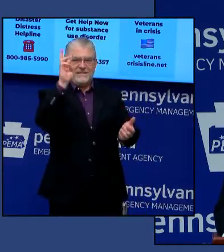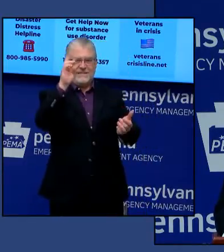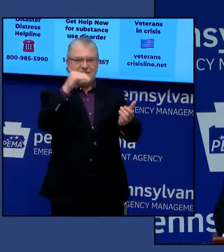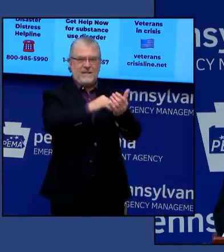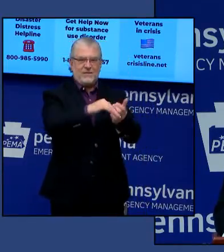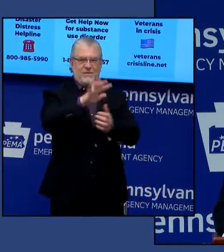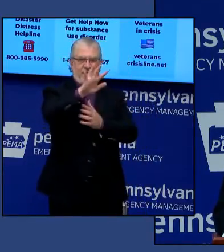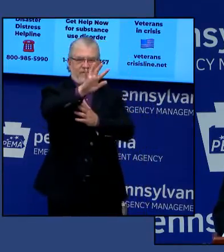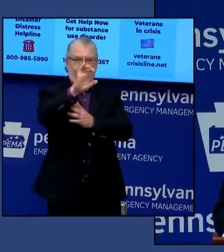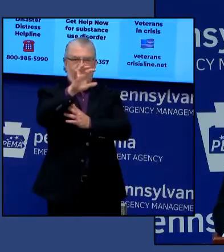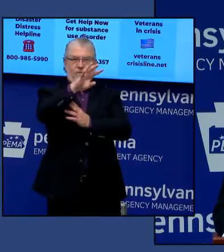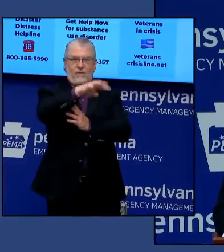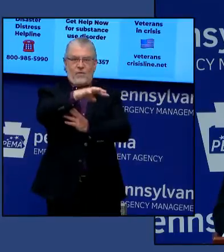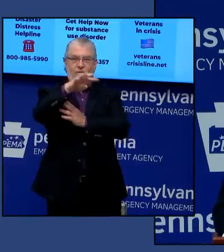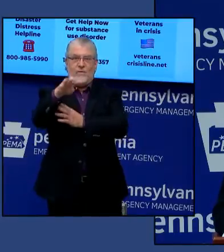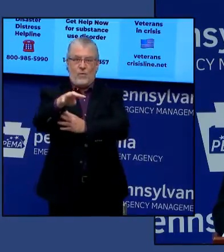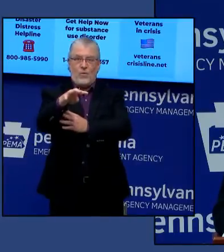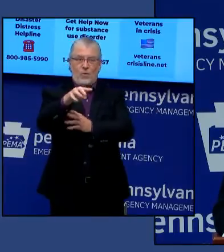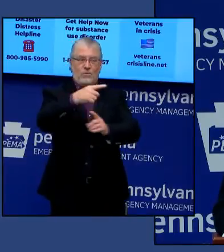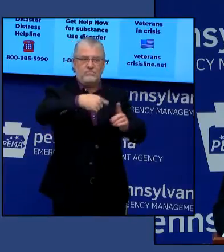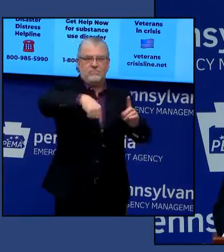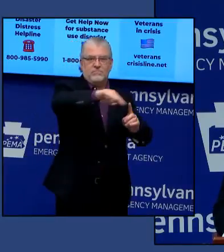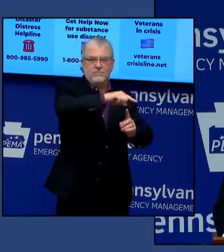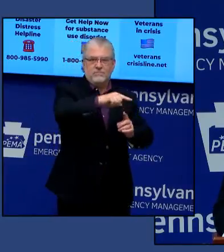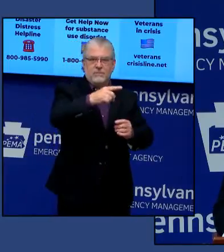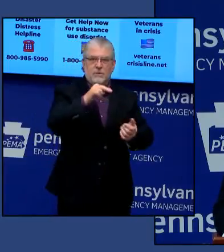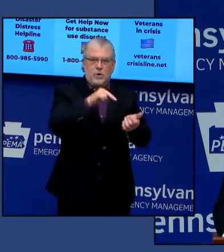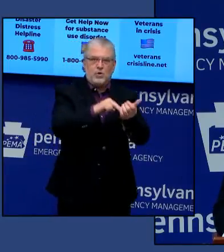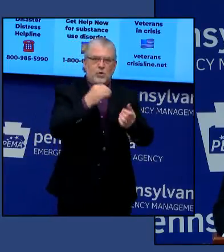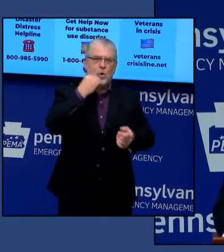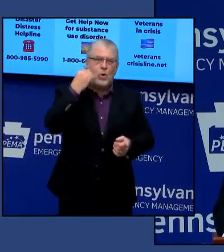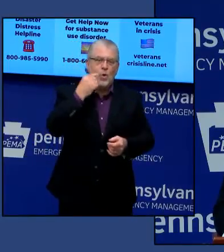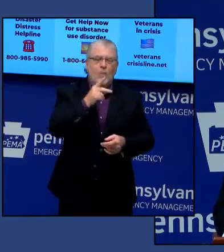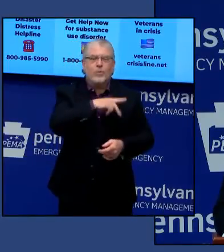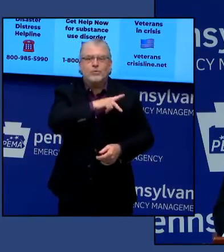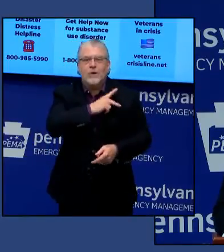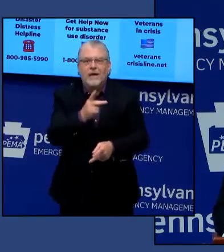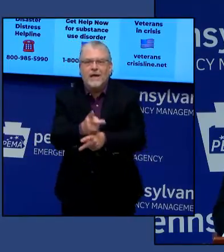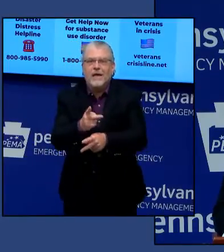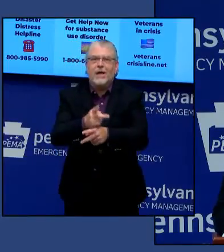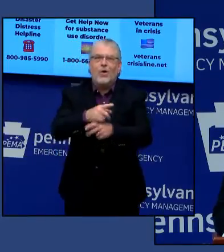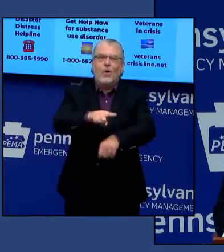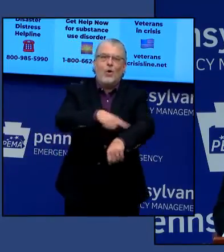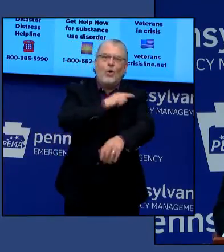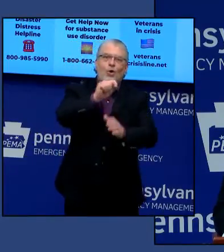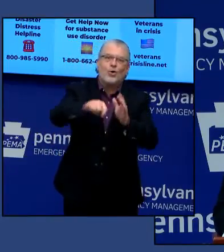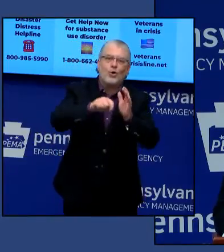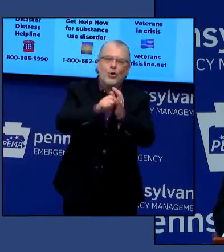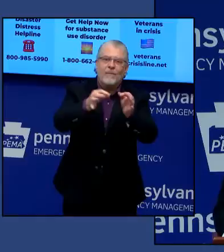which includes nursing homes and personal care homes and other congregate settings.